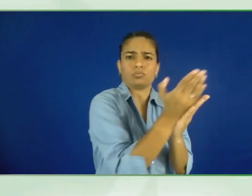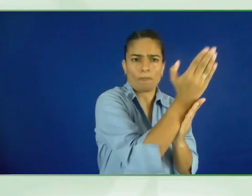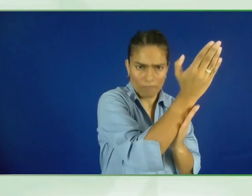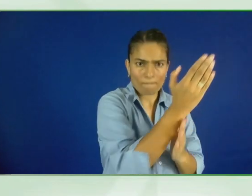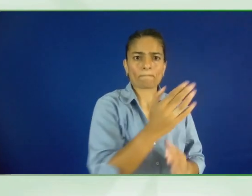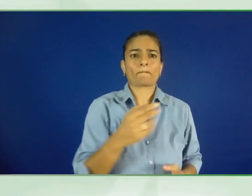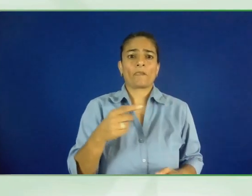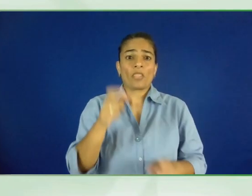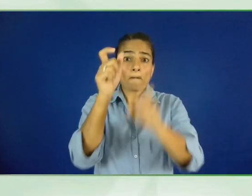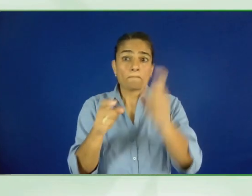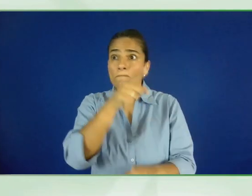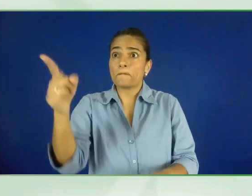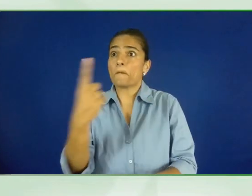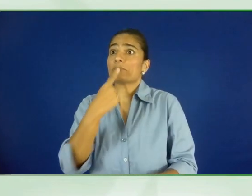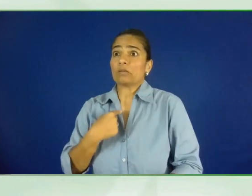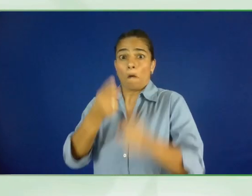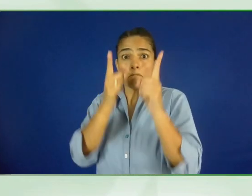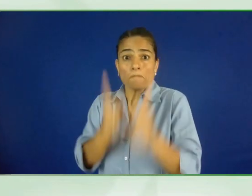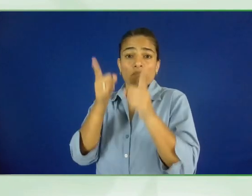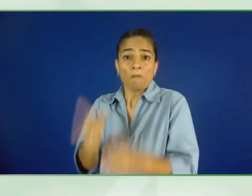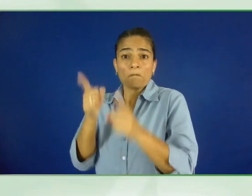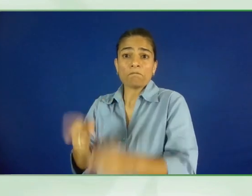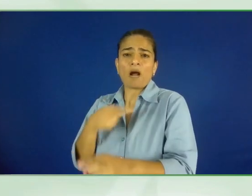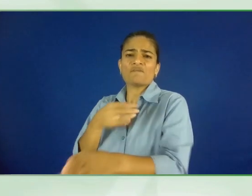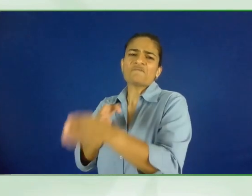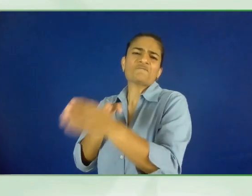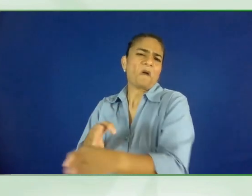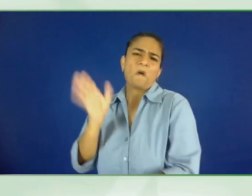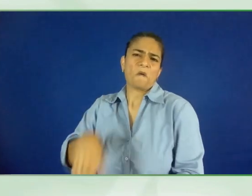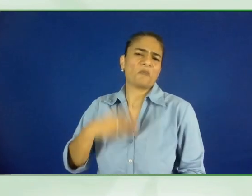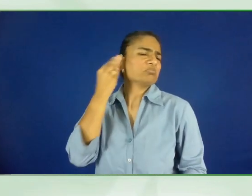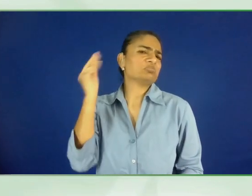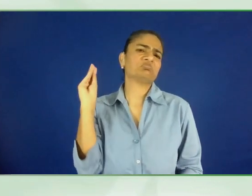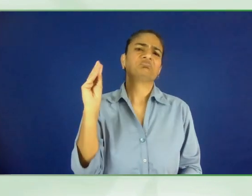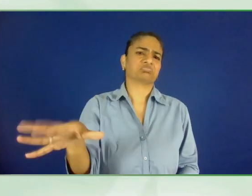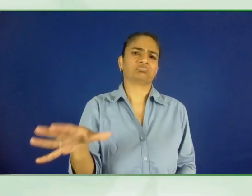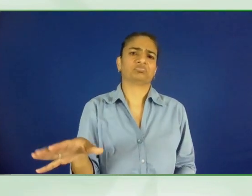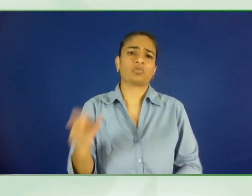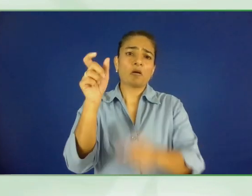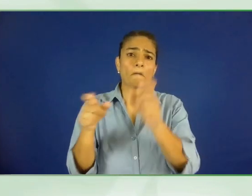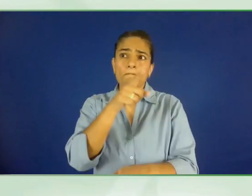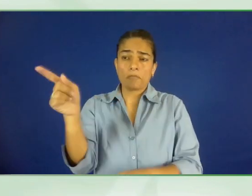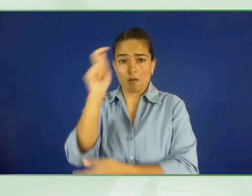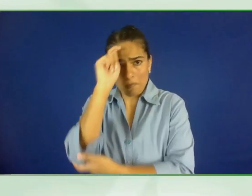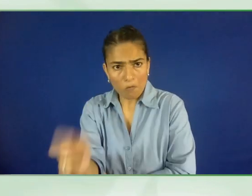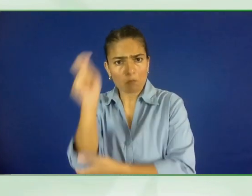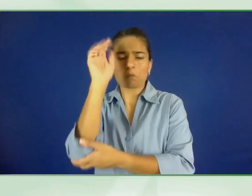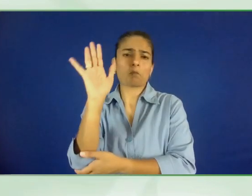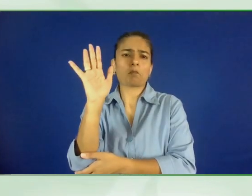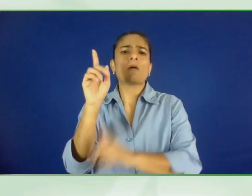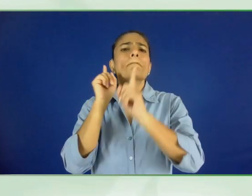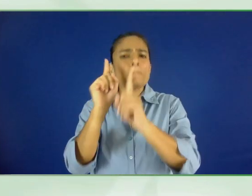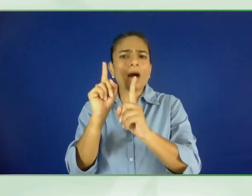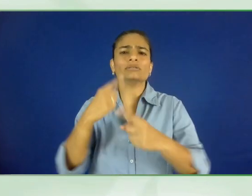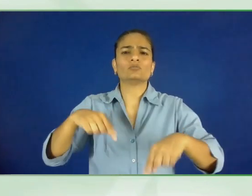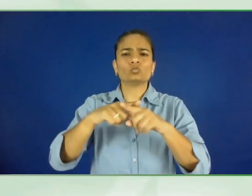perceptions of us. But we're just going to do our way of doing things. And that, I think, works for all of us on this stage. I